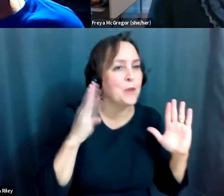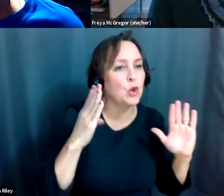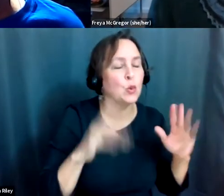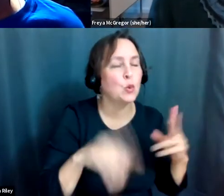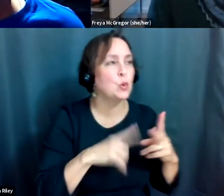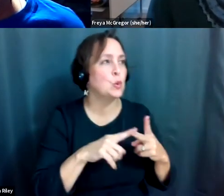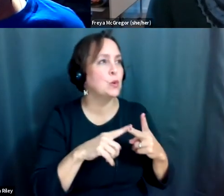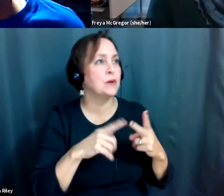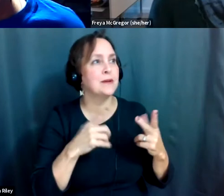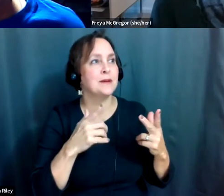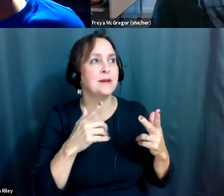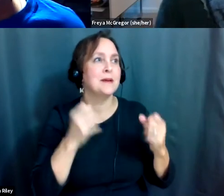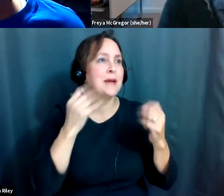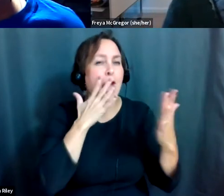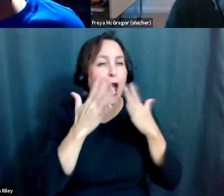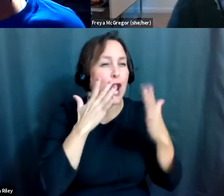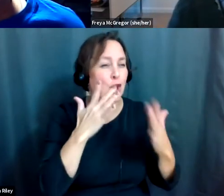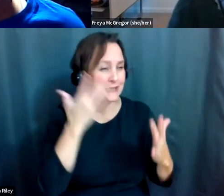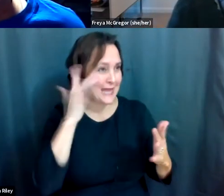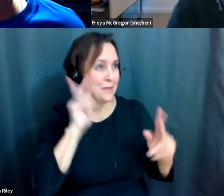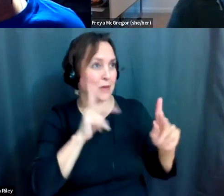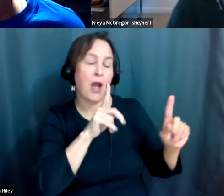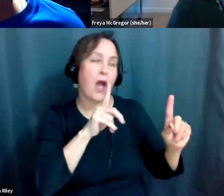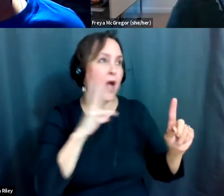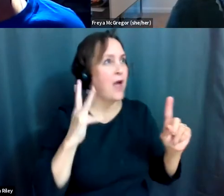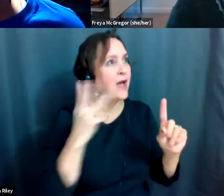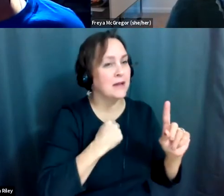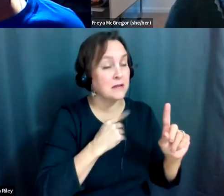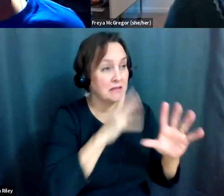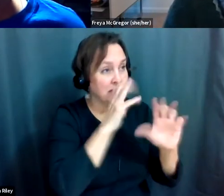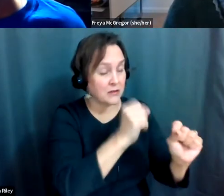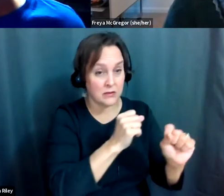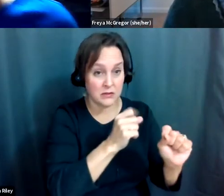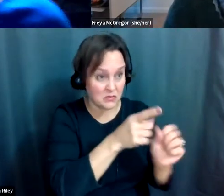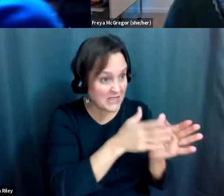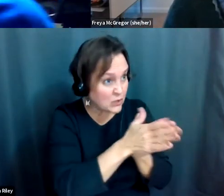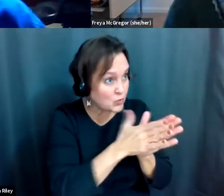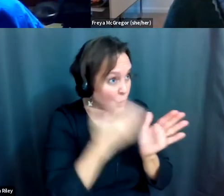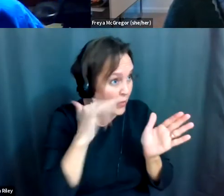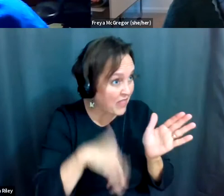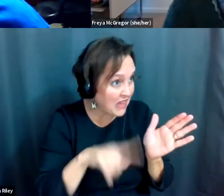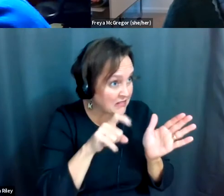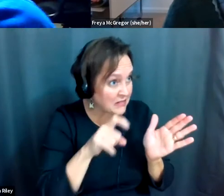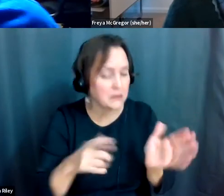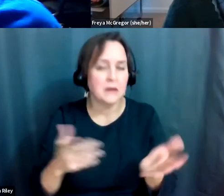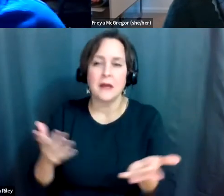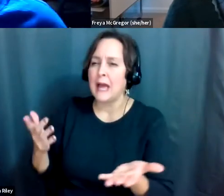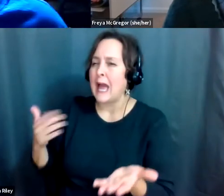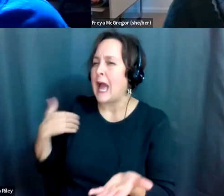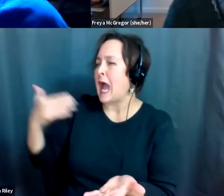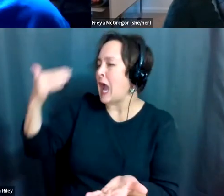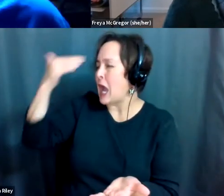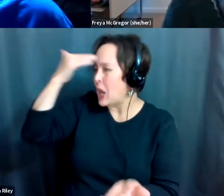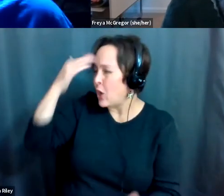a bird that has many colors. Does, is that of interest to you? Well, I'm fairly sure that a blue jay is